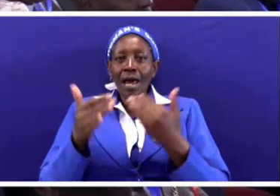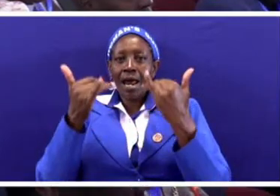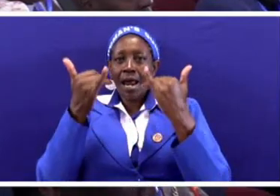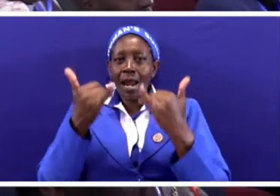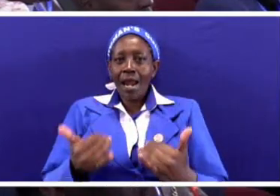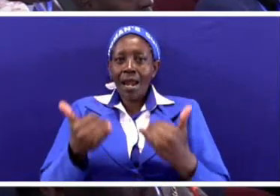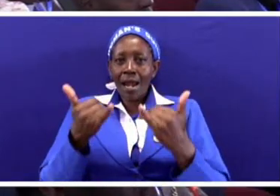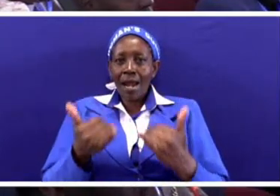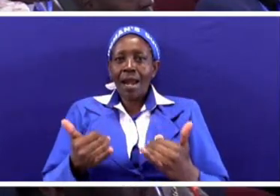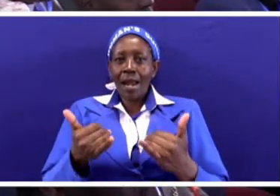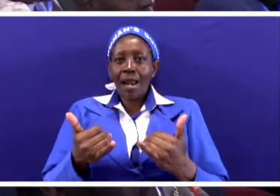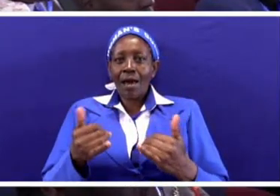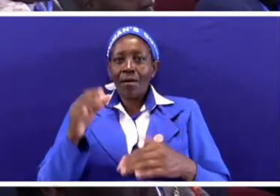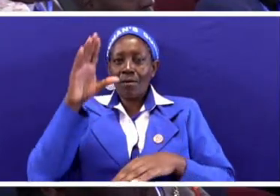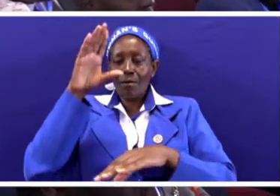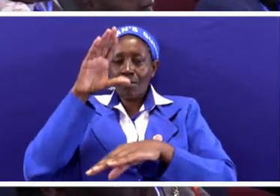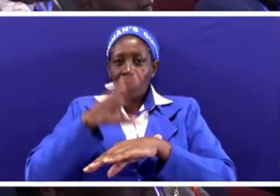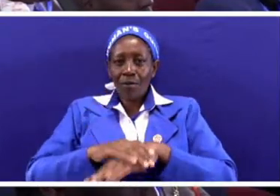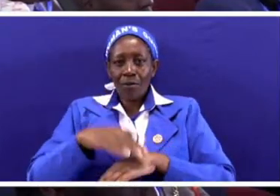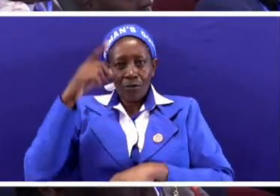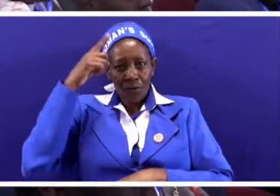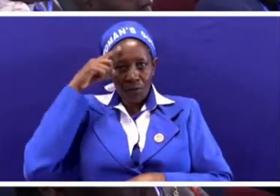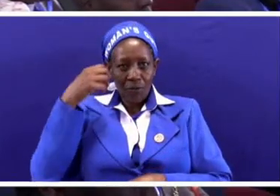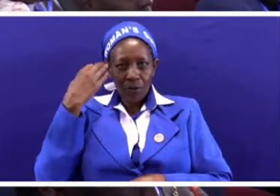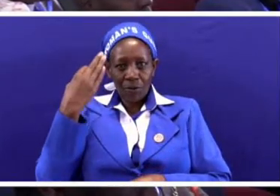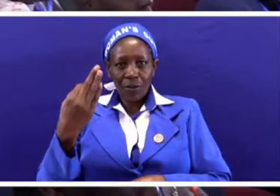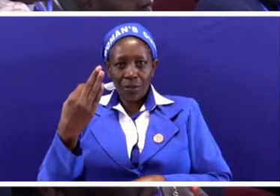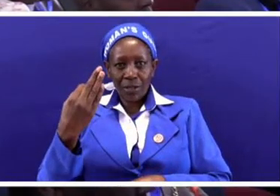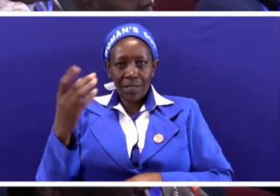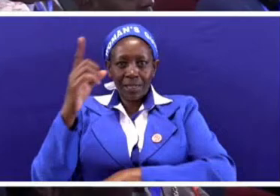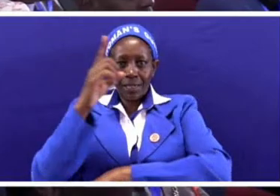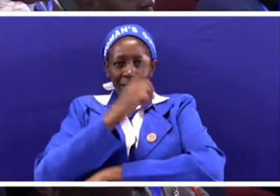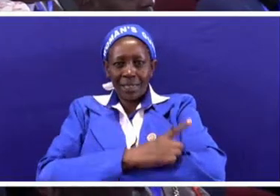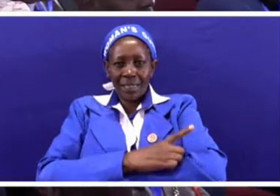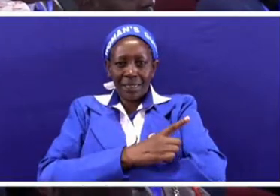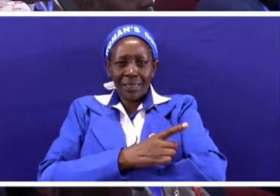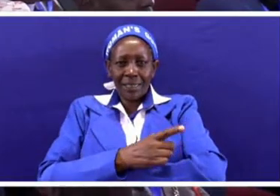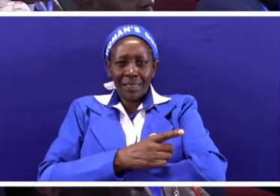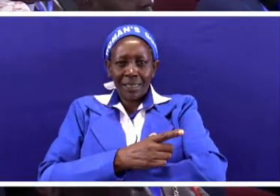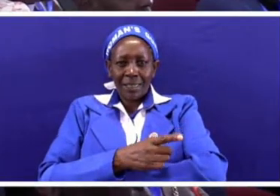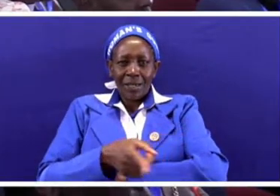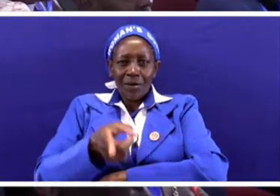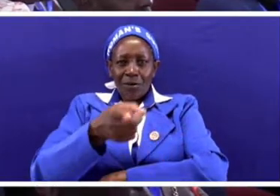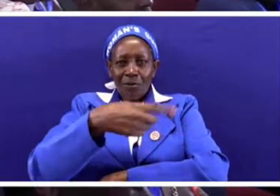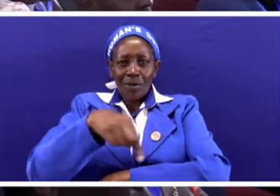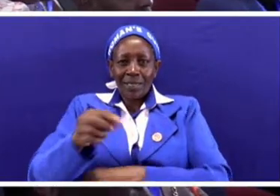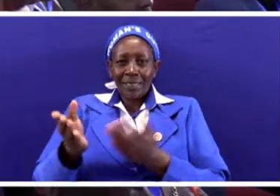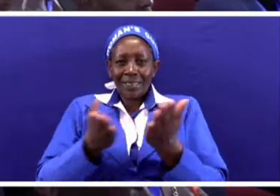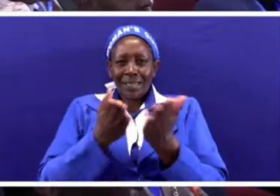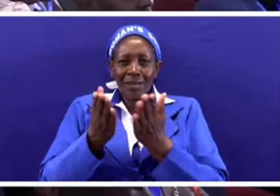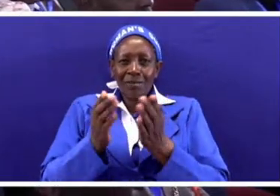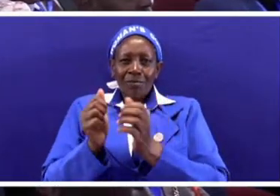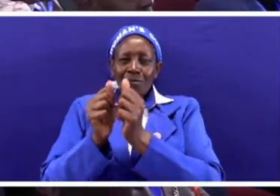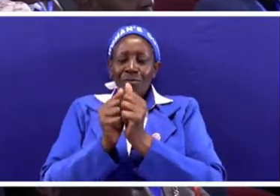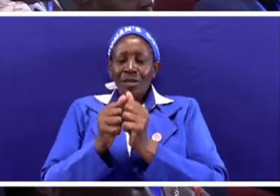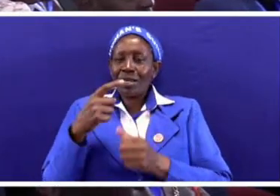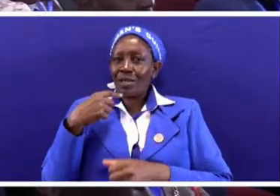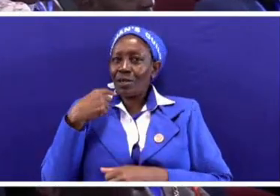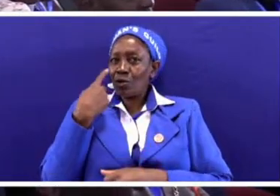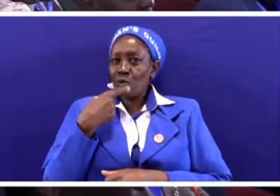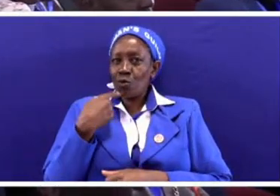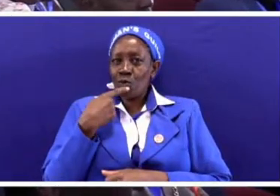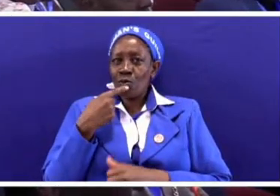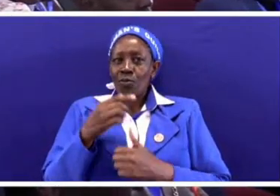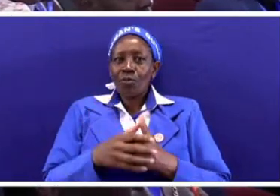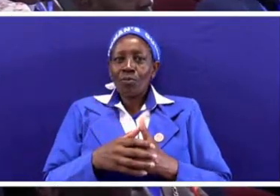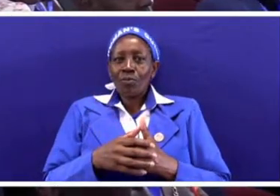gotten for the 3 days is who we shall serve with. We could not overemphasize from Daktari